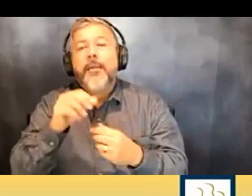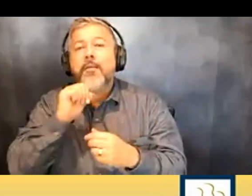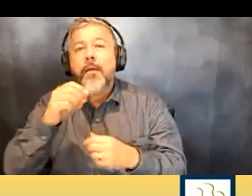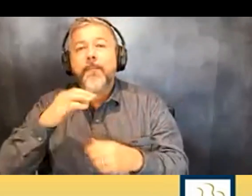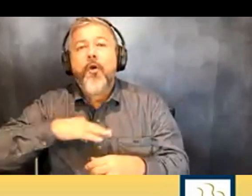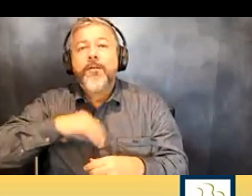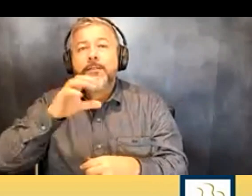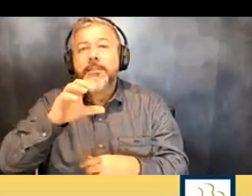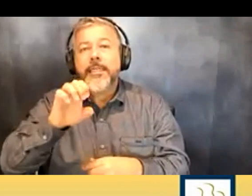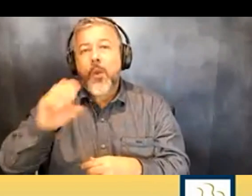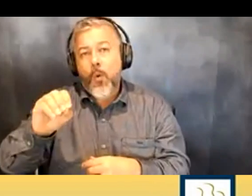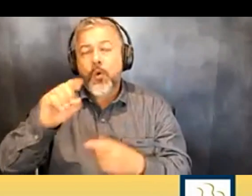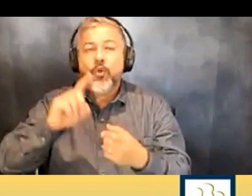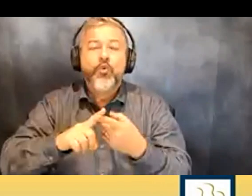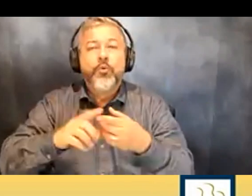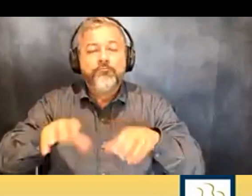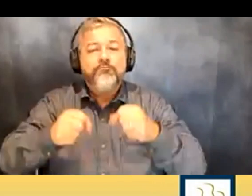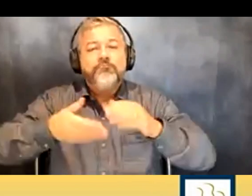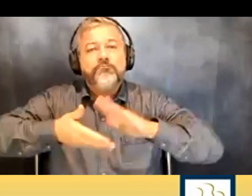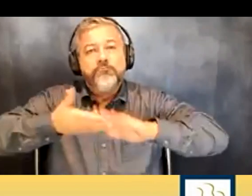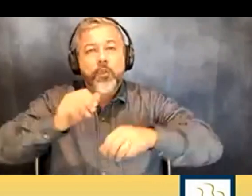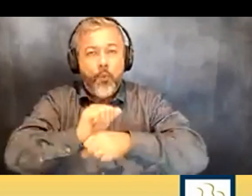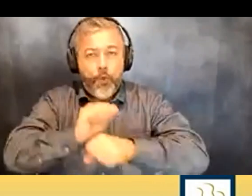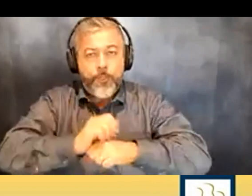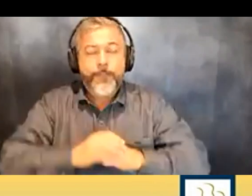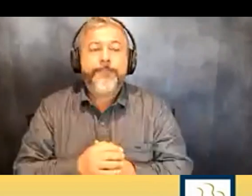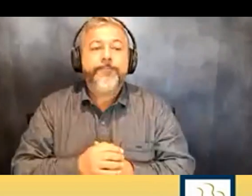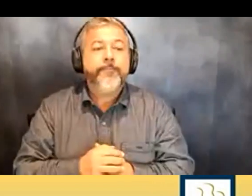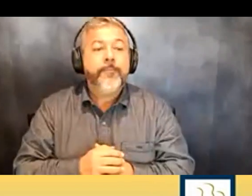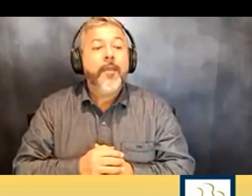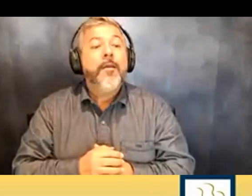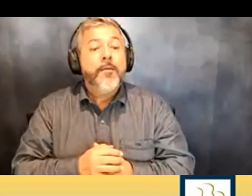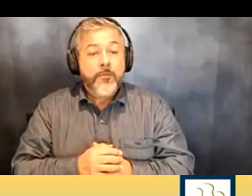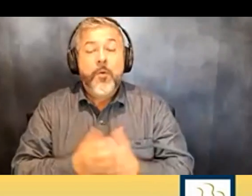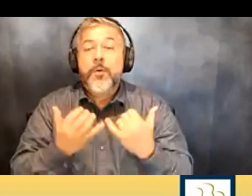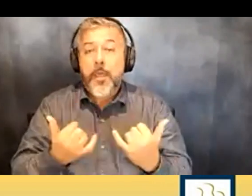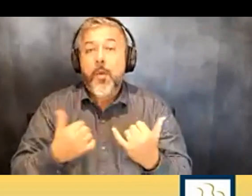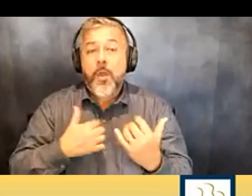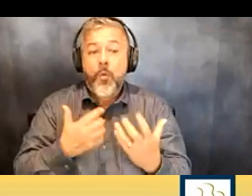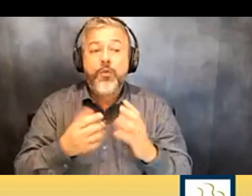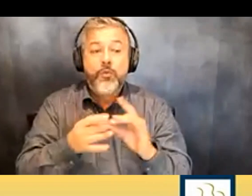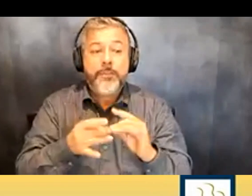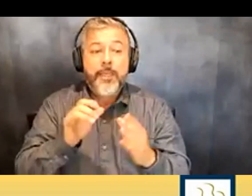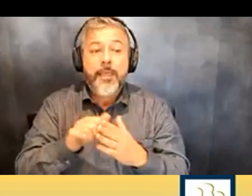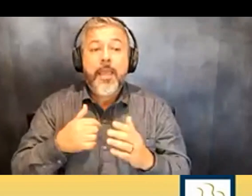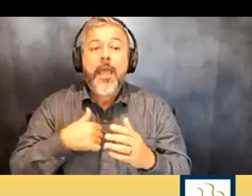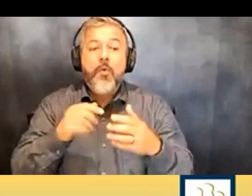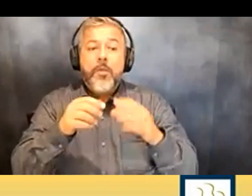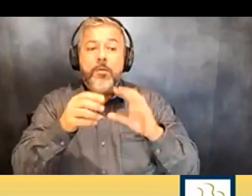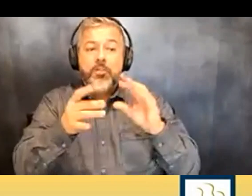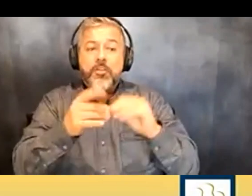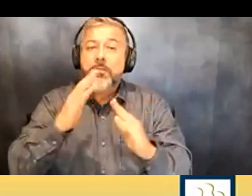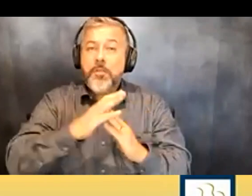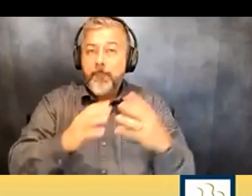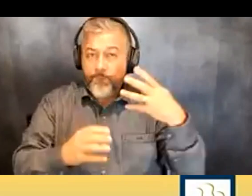work. So with that, I just want to say that, I'll go through those top 4 on the